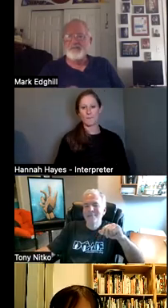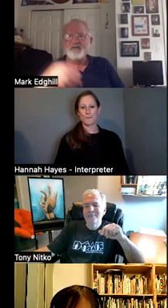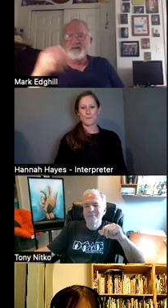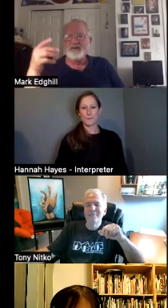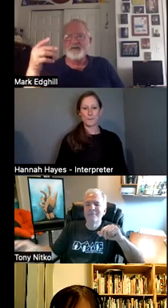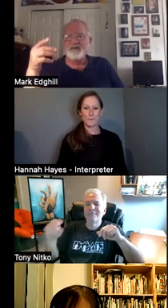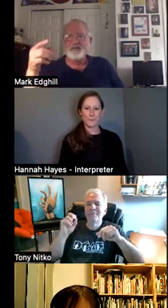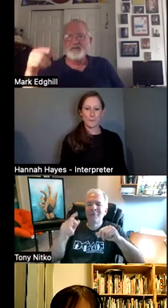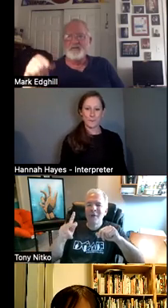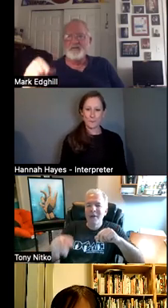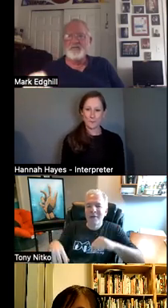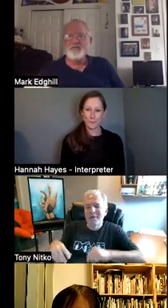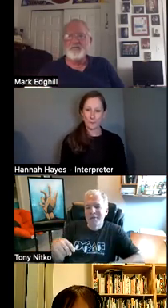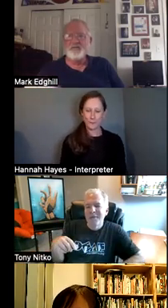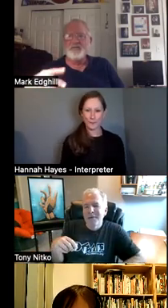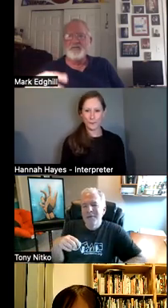Okay.